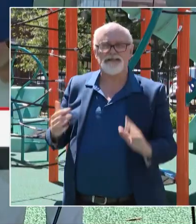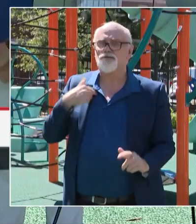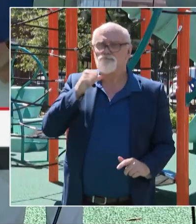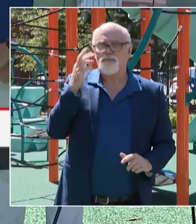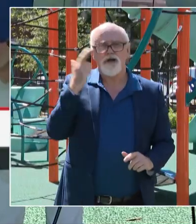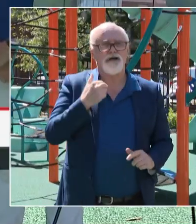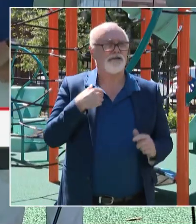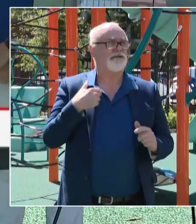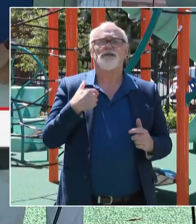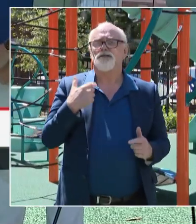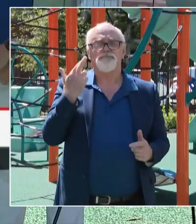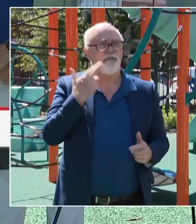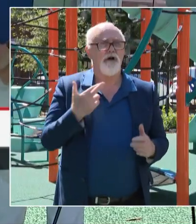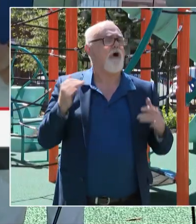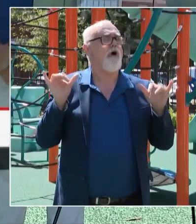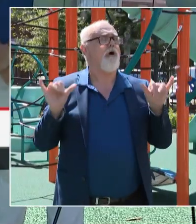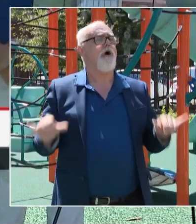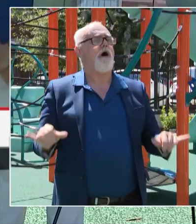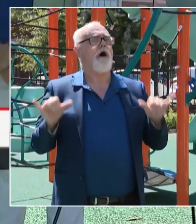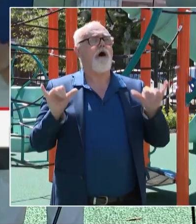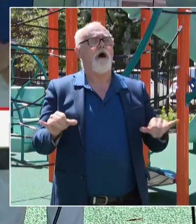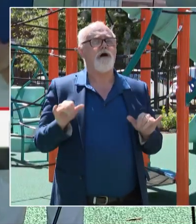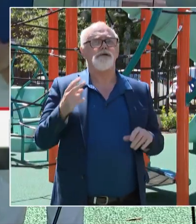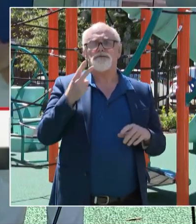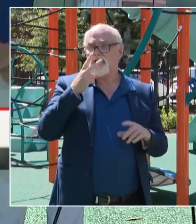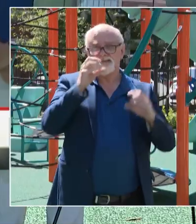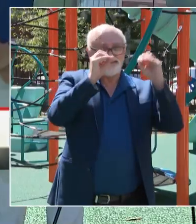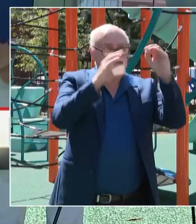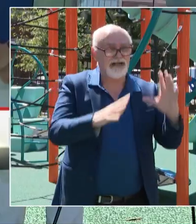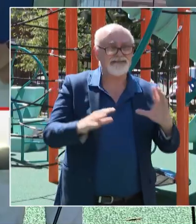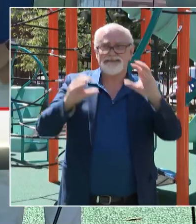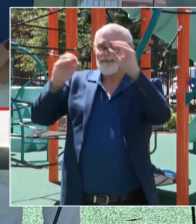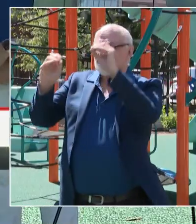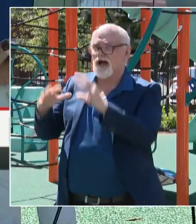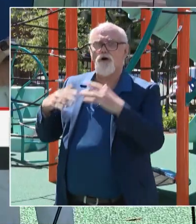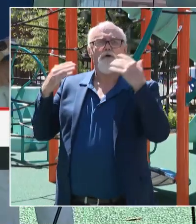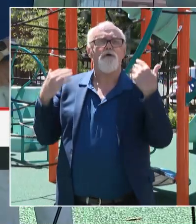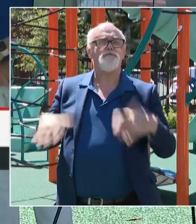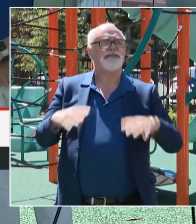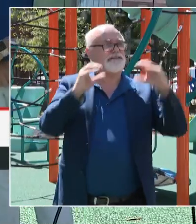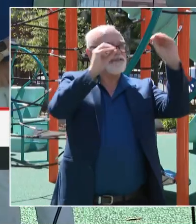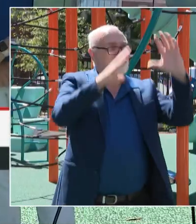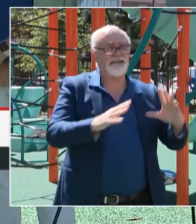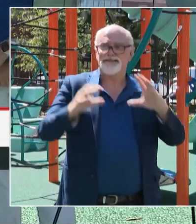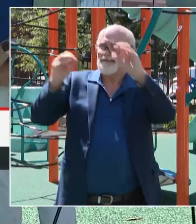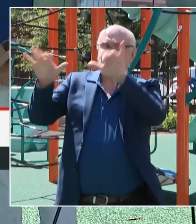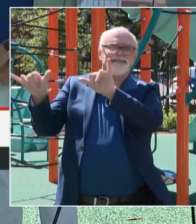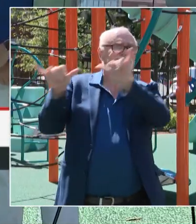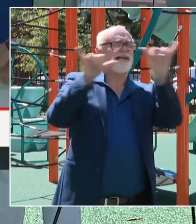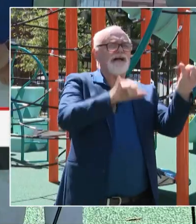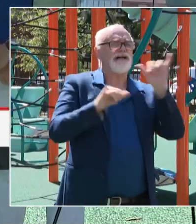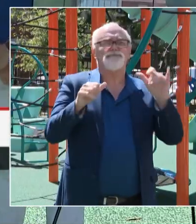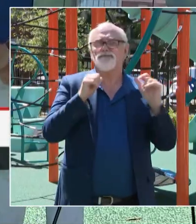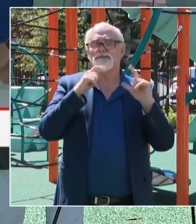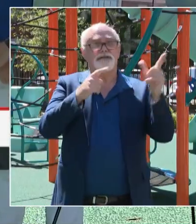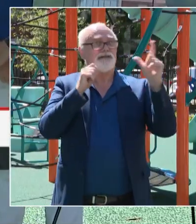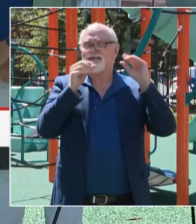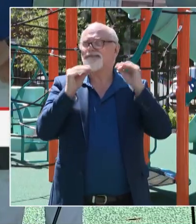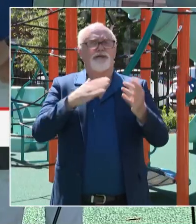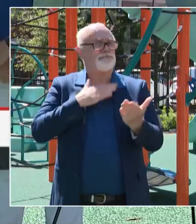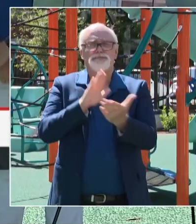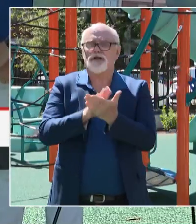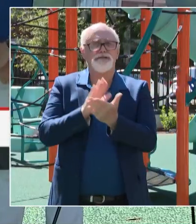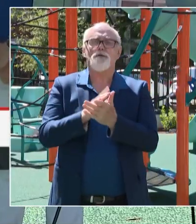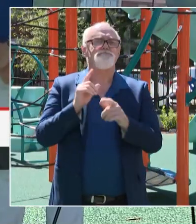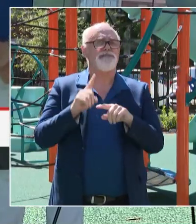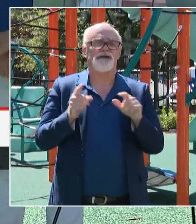school. I was very unhappy as a kindergarten that I couldn't go to school with my mother. And I found out we were actually going